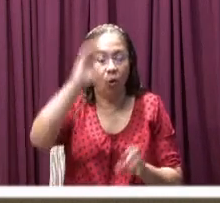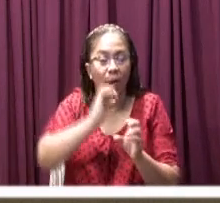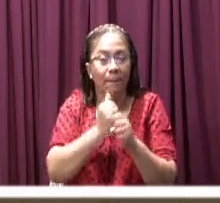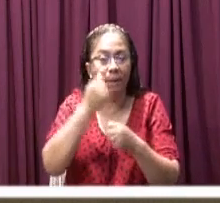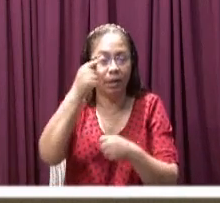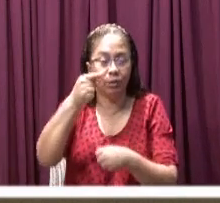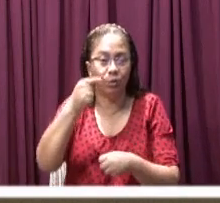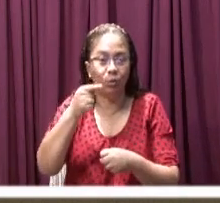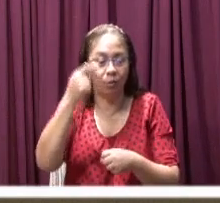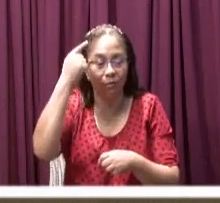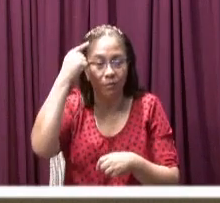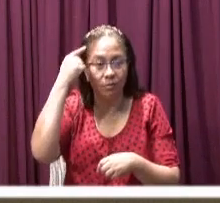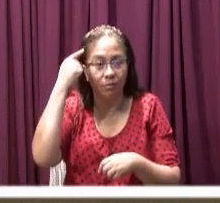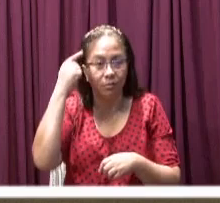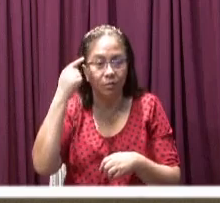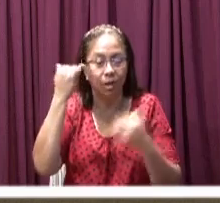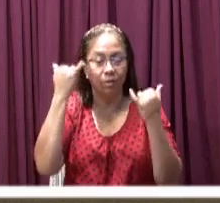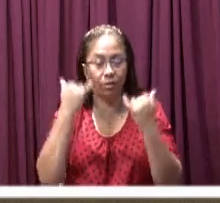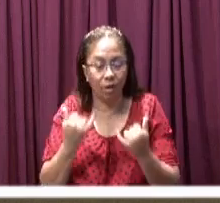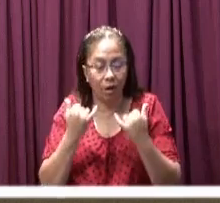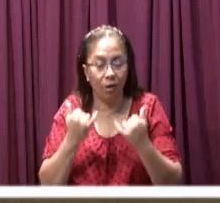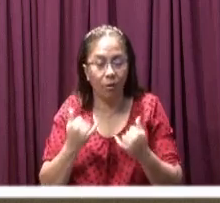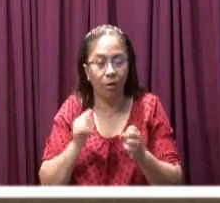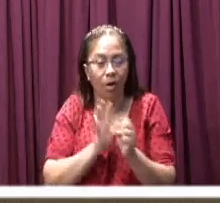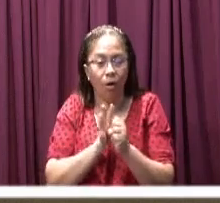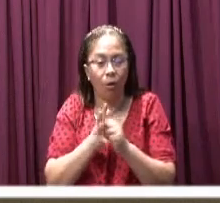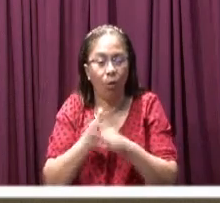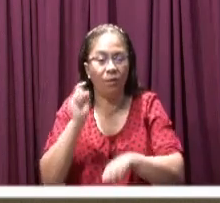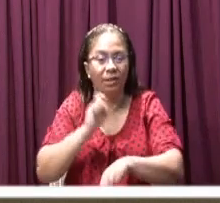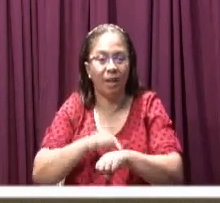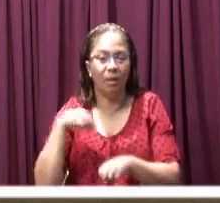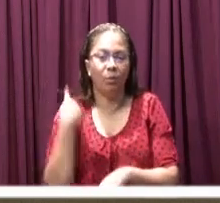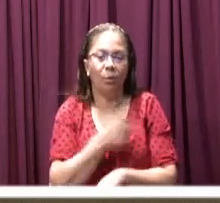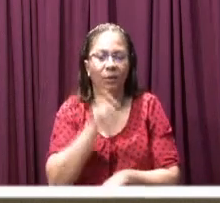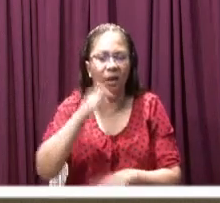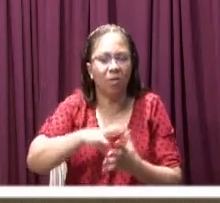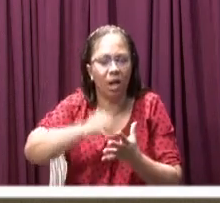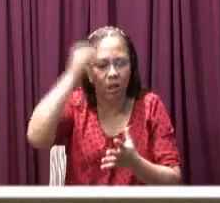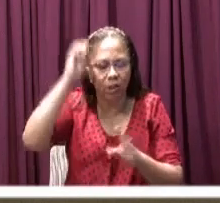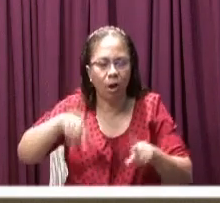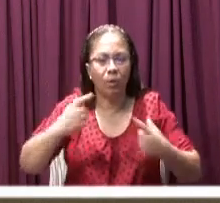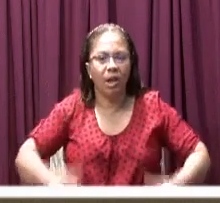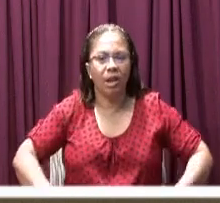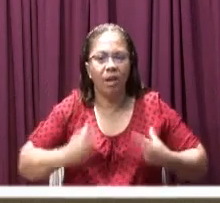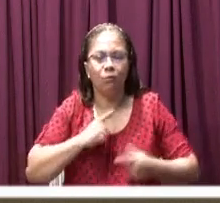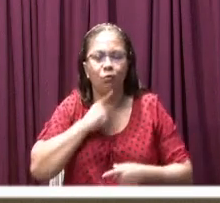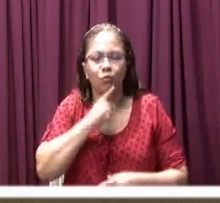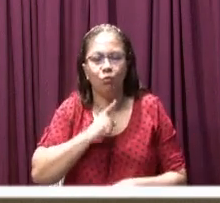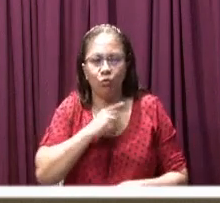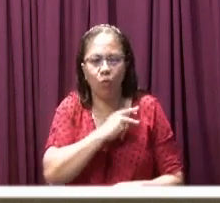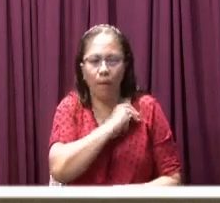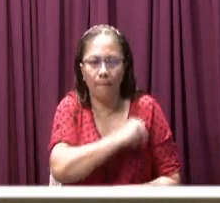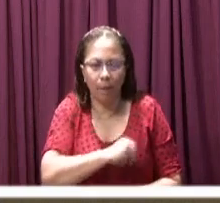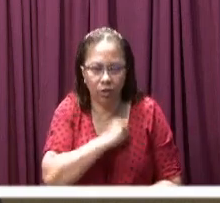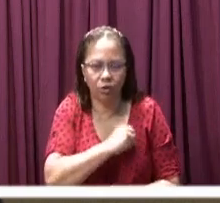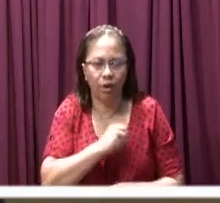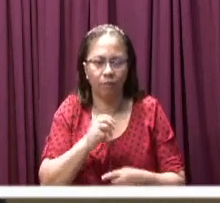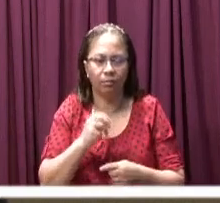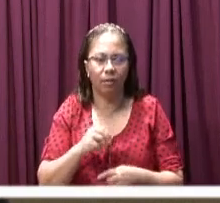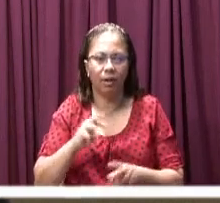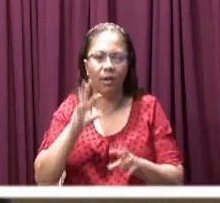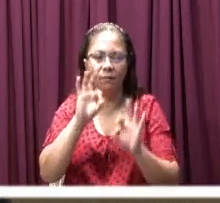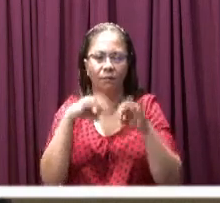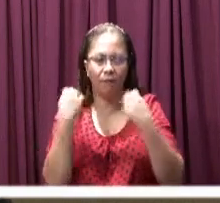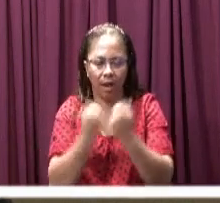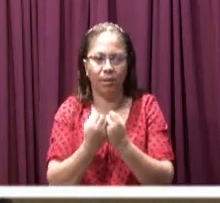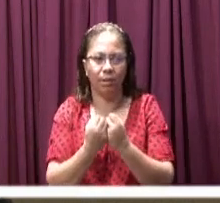world. And it is in this time of COVID that we have to learn how to live the mission. To live it fully.